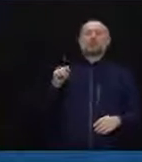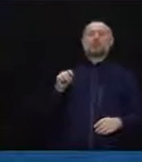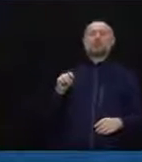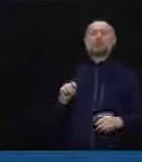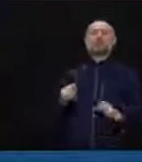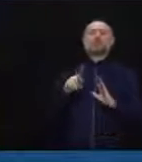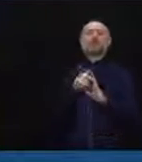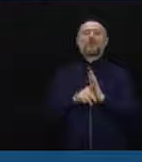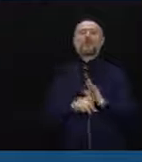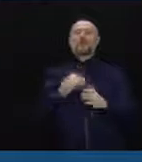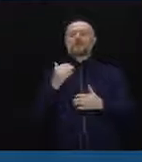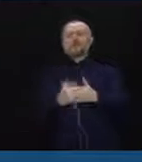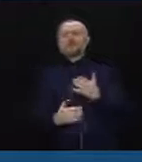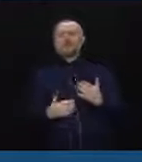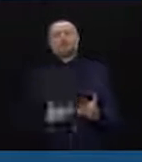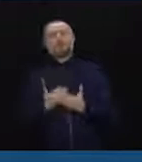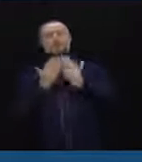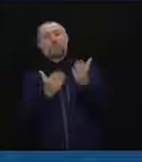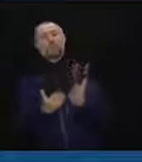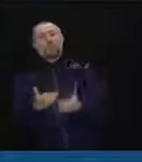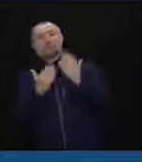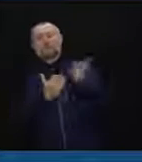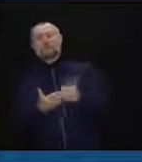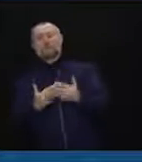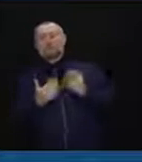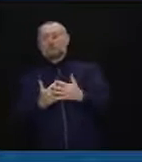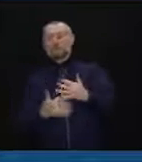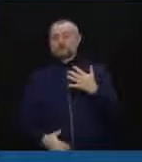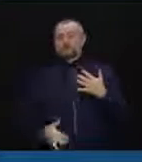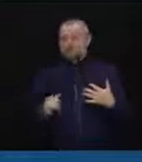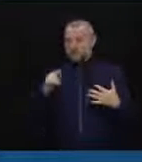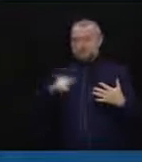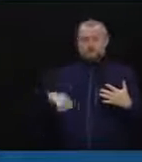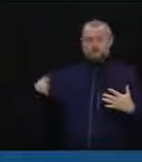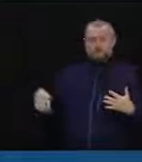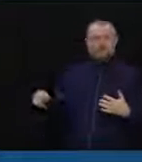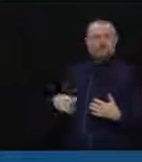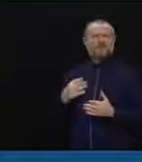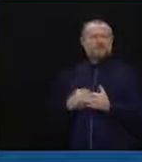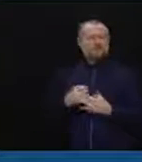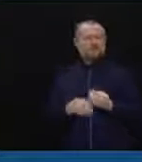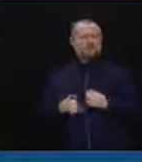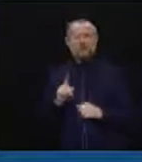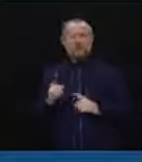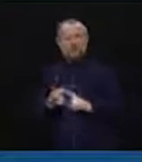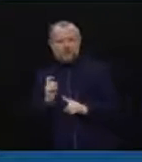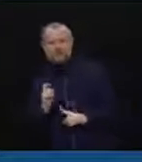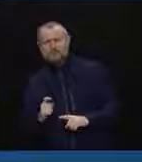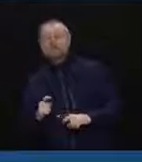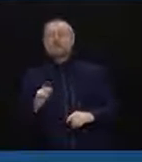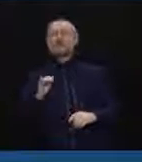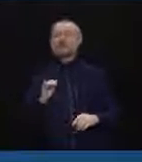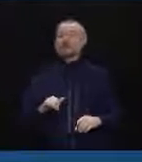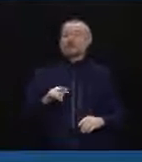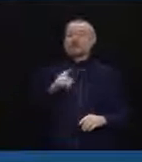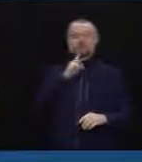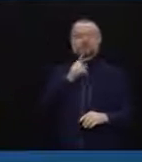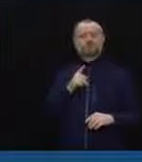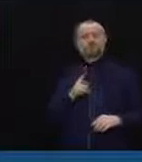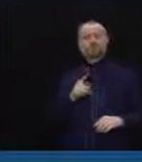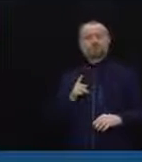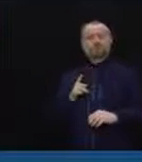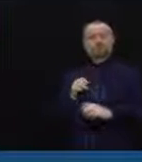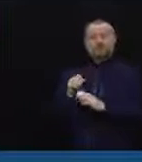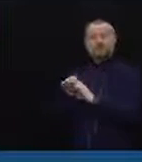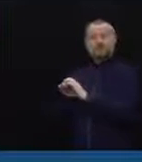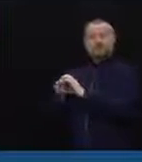funding sources, also making sure that we have money set aside for a rainy day or a blizzard day, as I've described them, should this ever happen